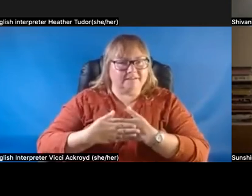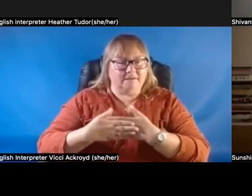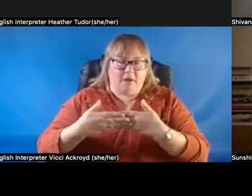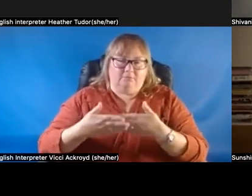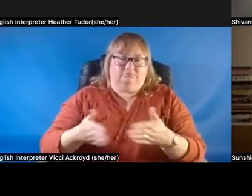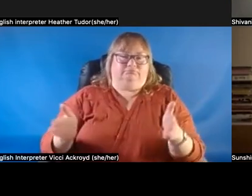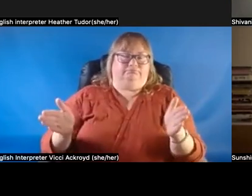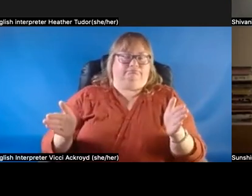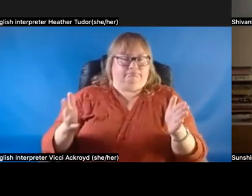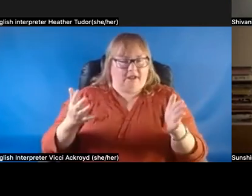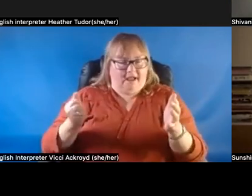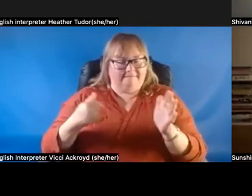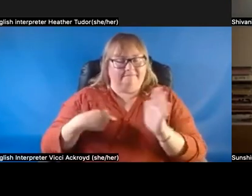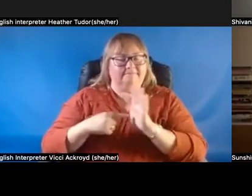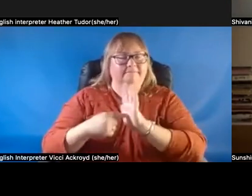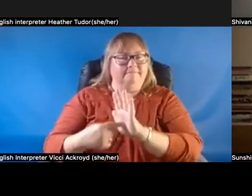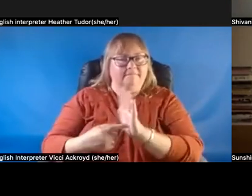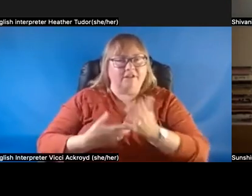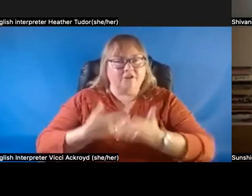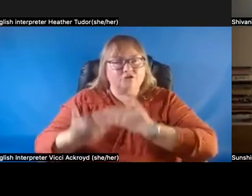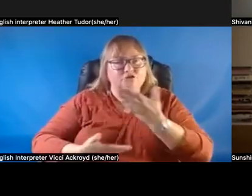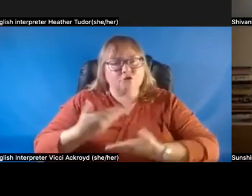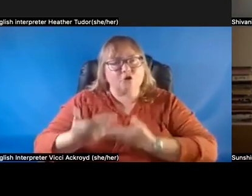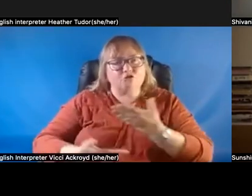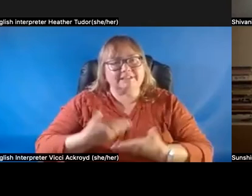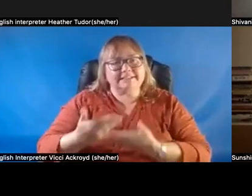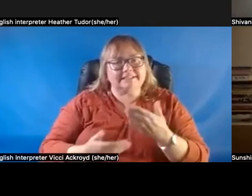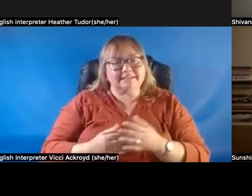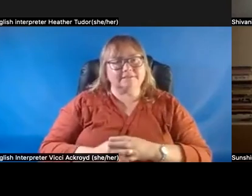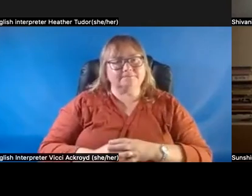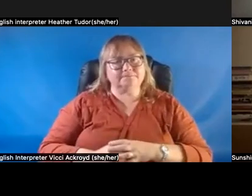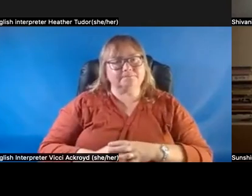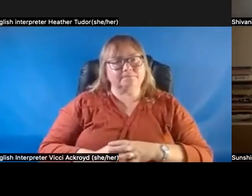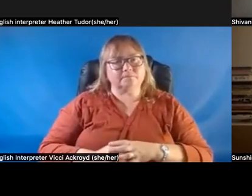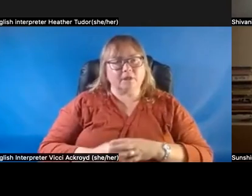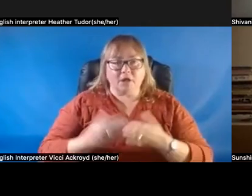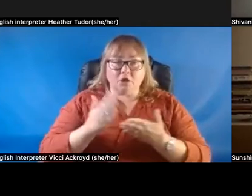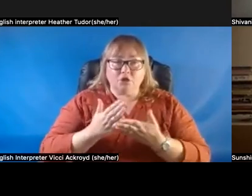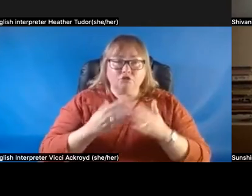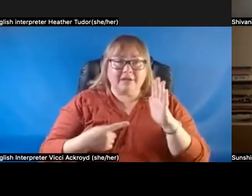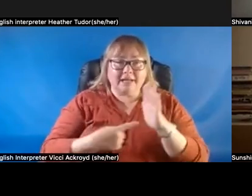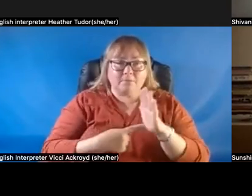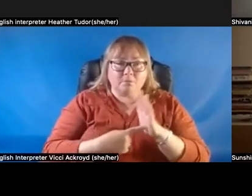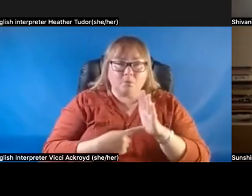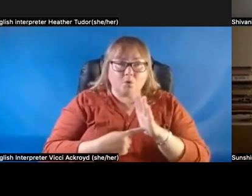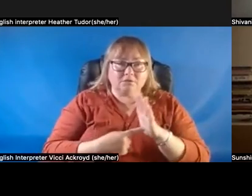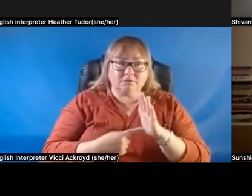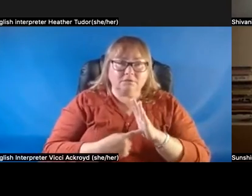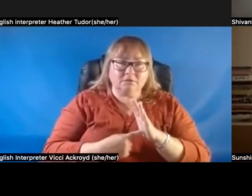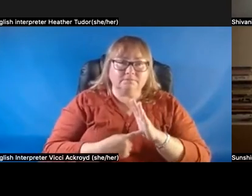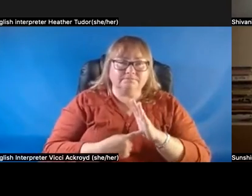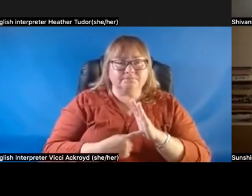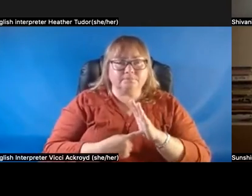and stories which we hear. And it's so important to have that,